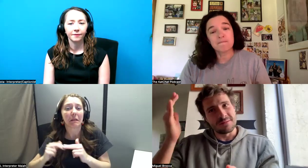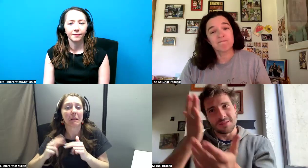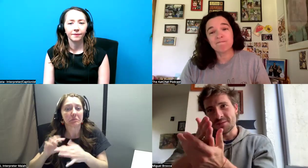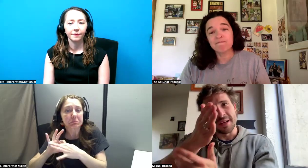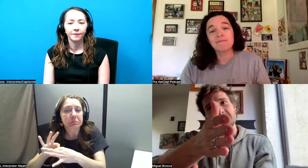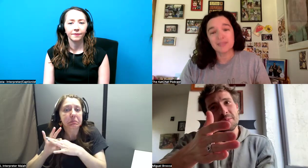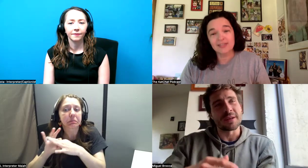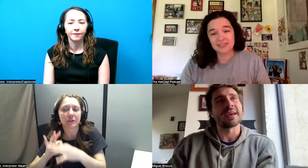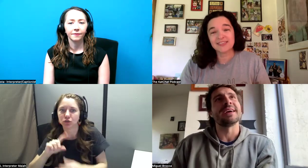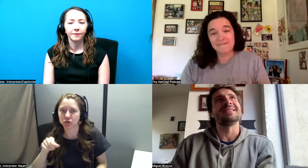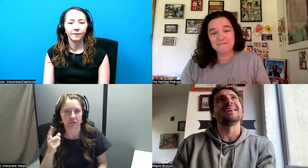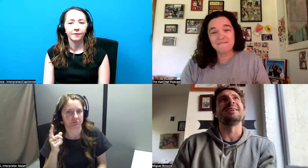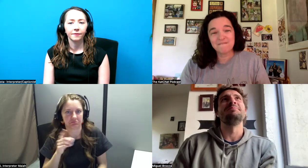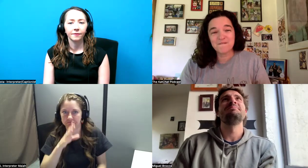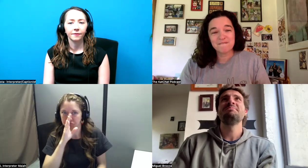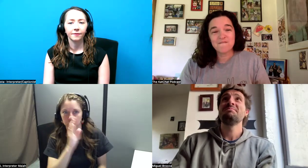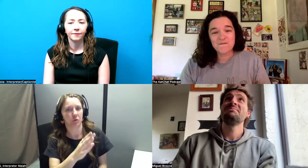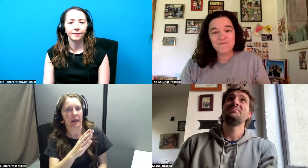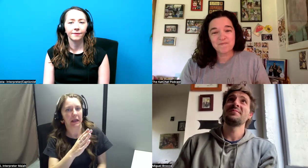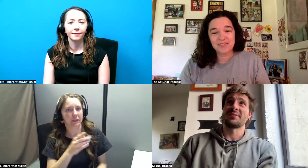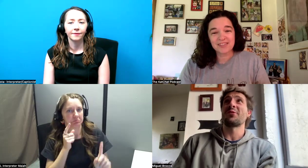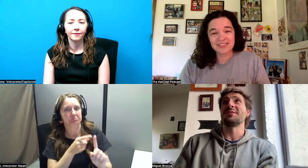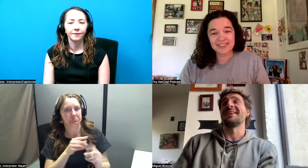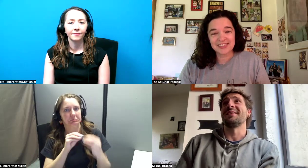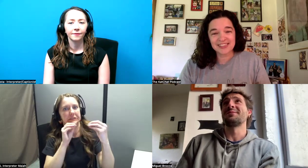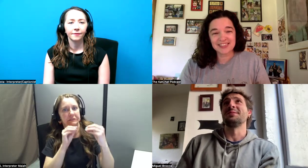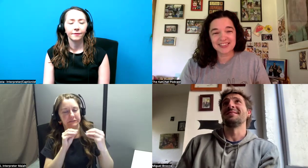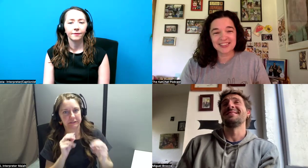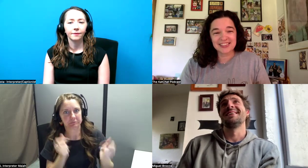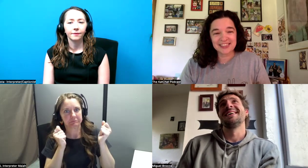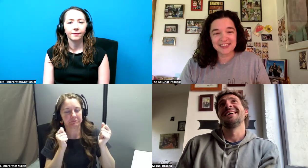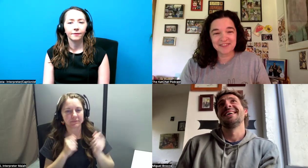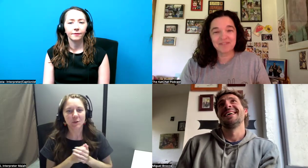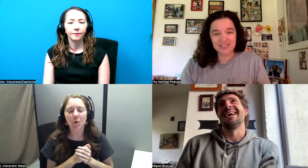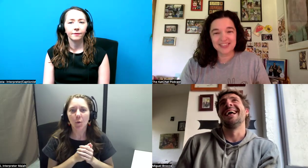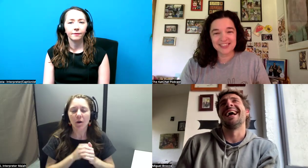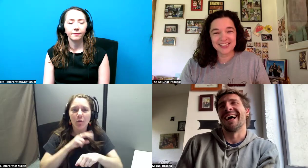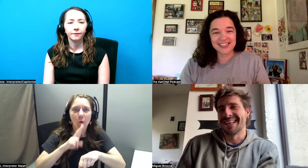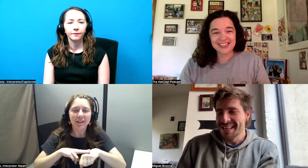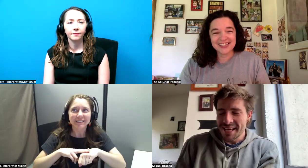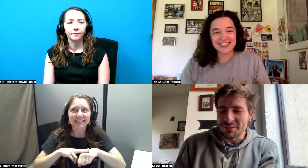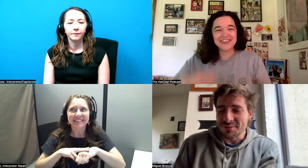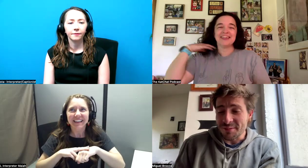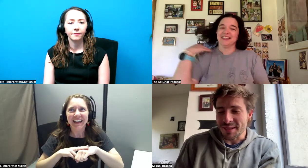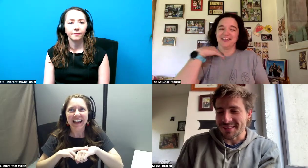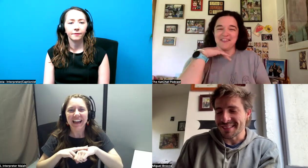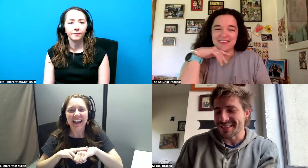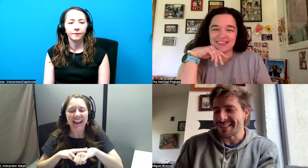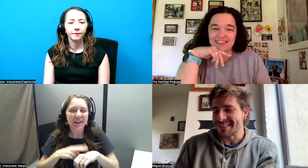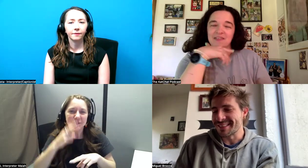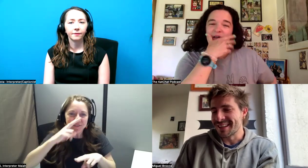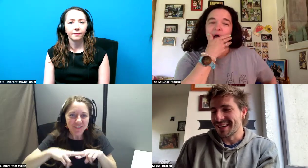get straight to the point. And of course, and this was it was fun